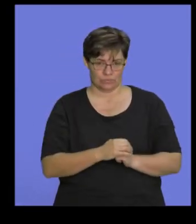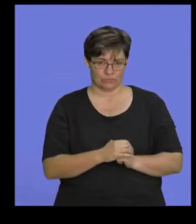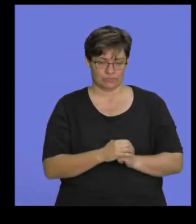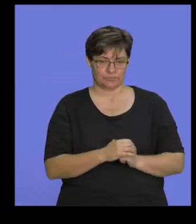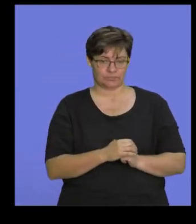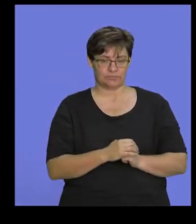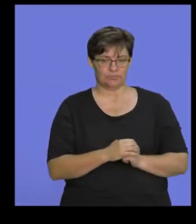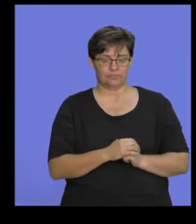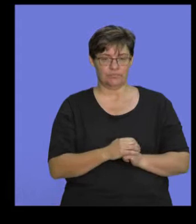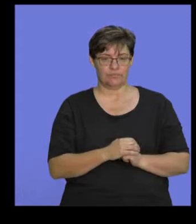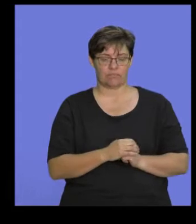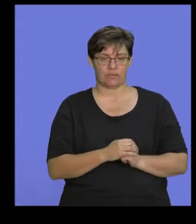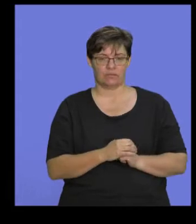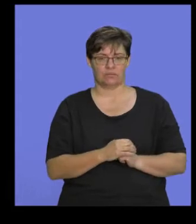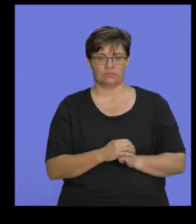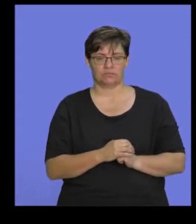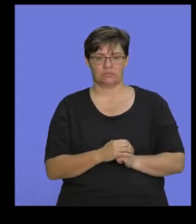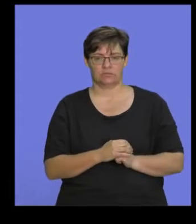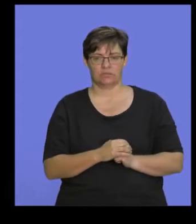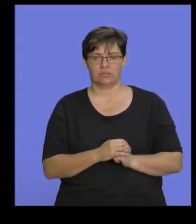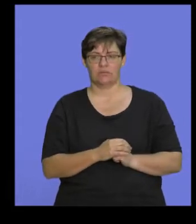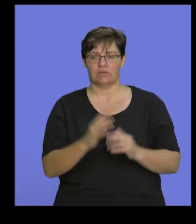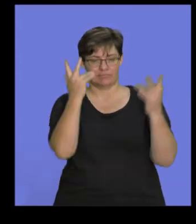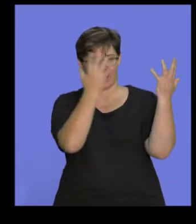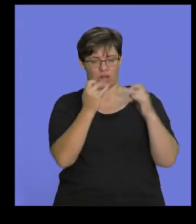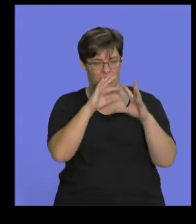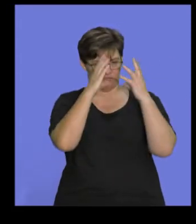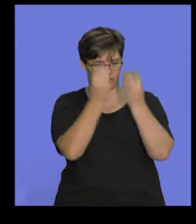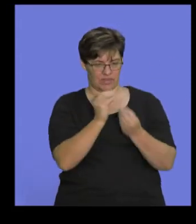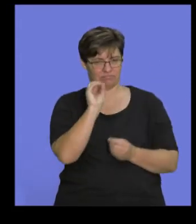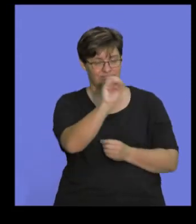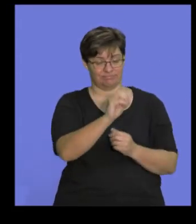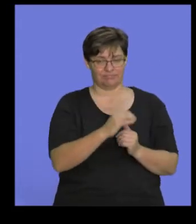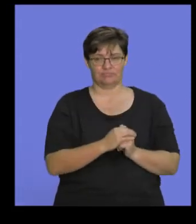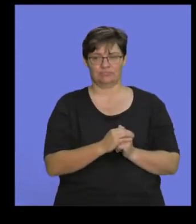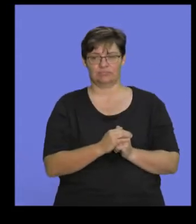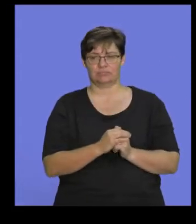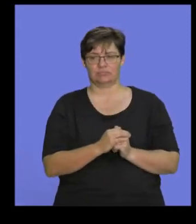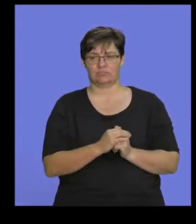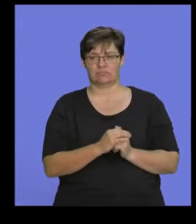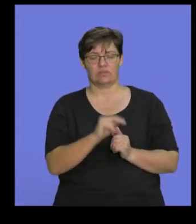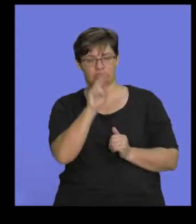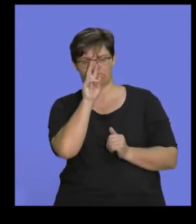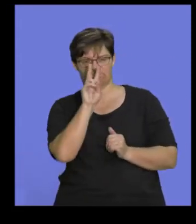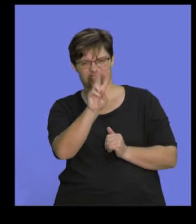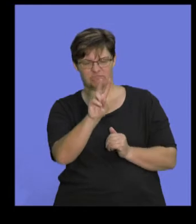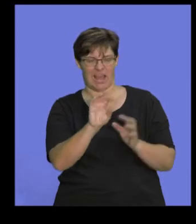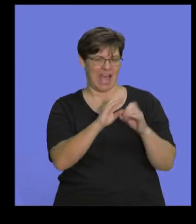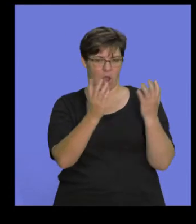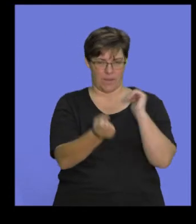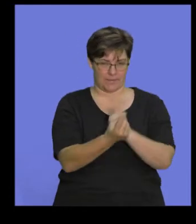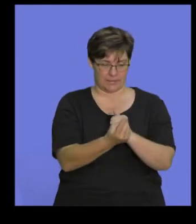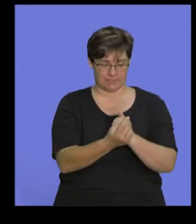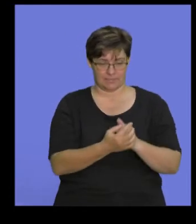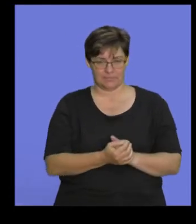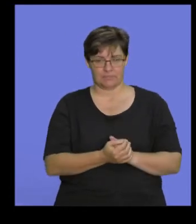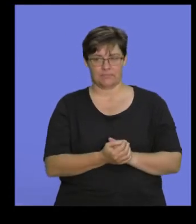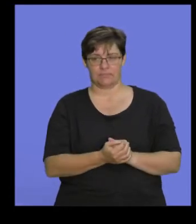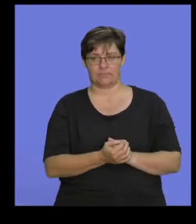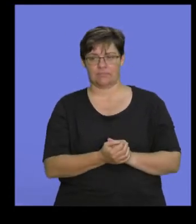there. And then if I'm just going to calculate everything on the calculator, and you will observe how that